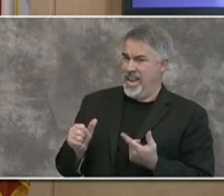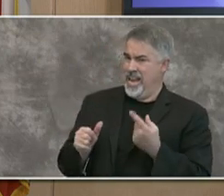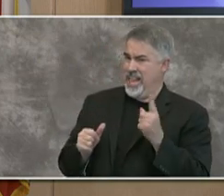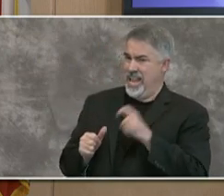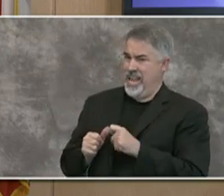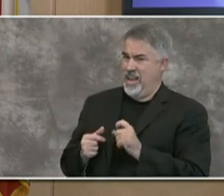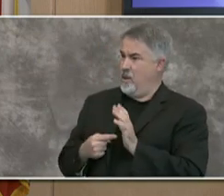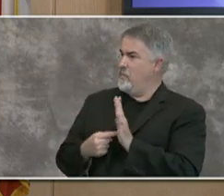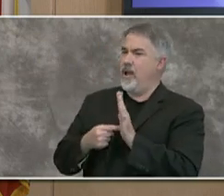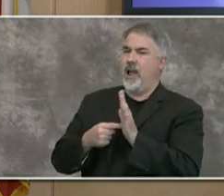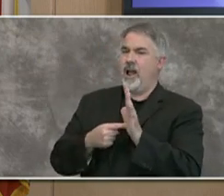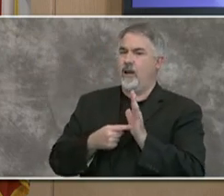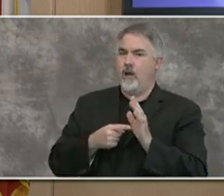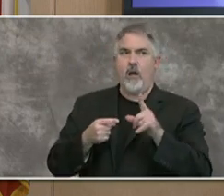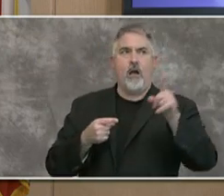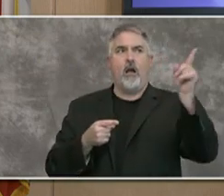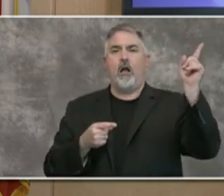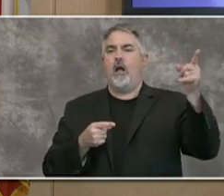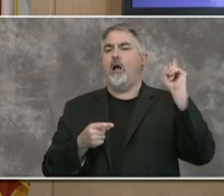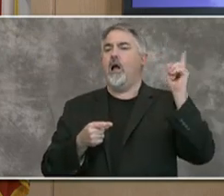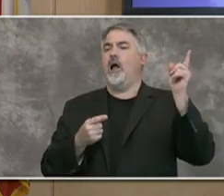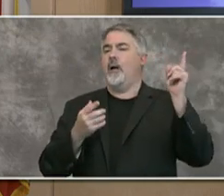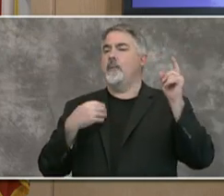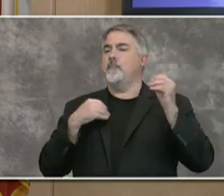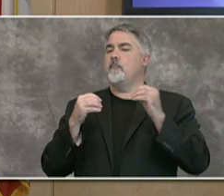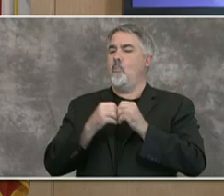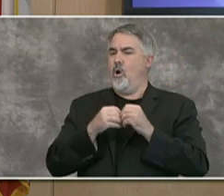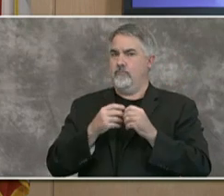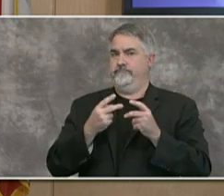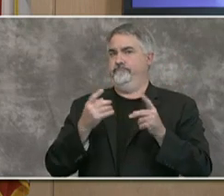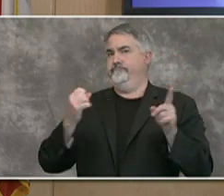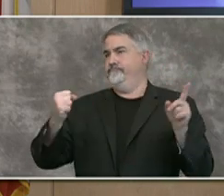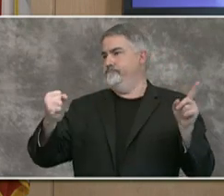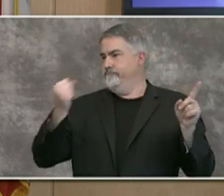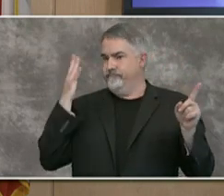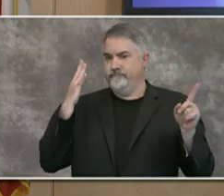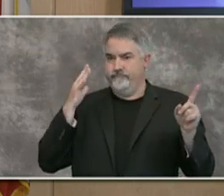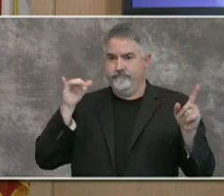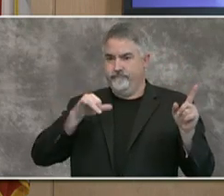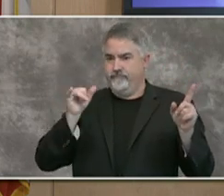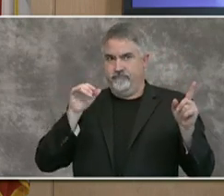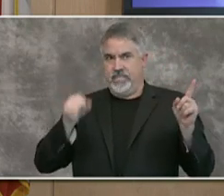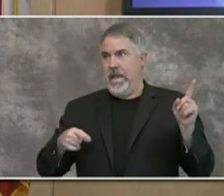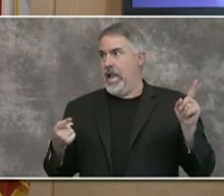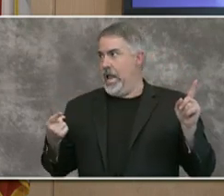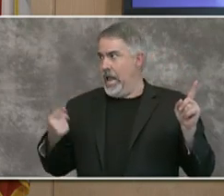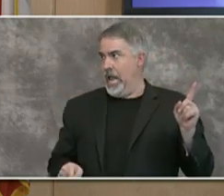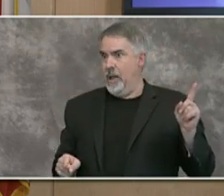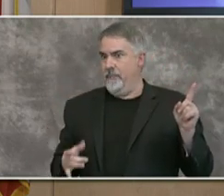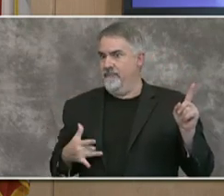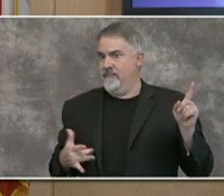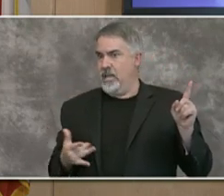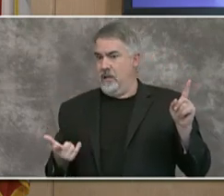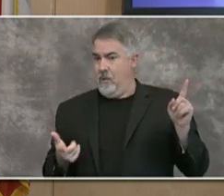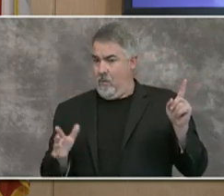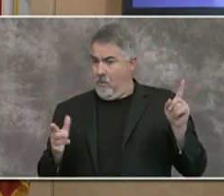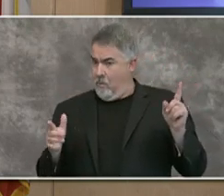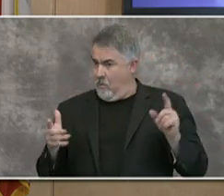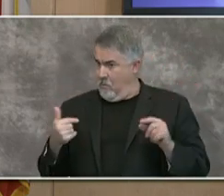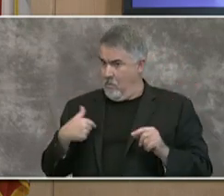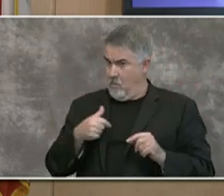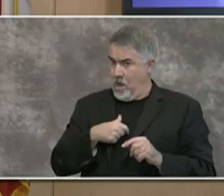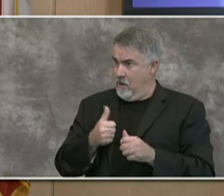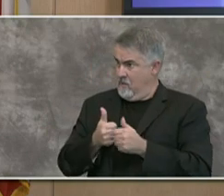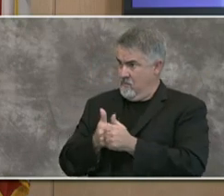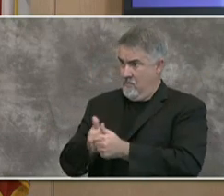modeling that will give us best and worst case scenarios? And if not, are we still on track for what the last model told us? Well,